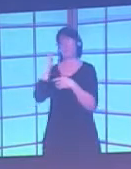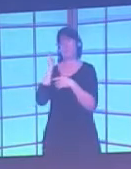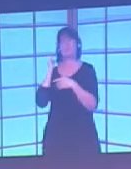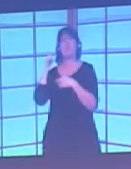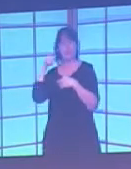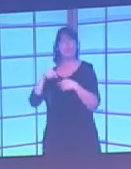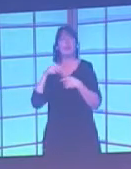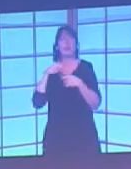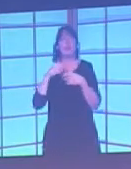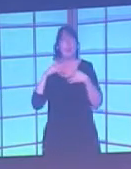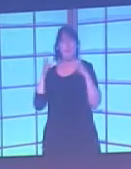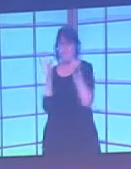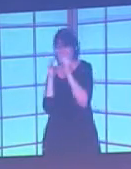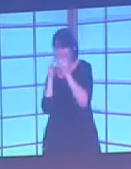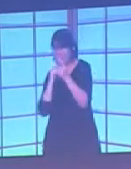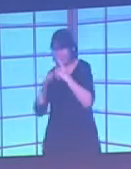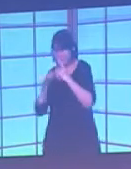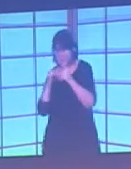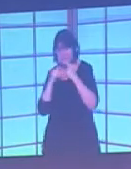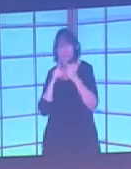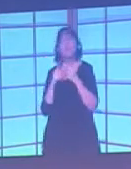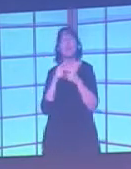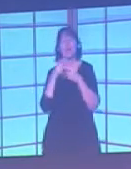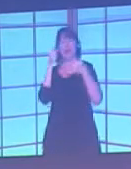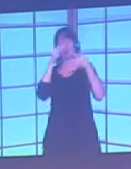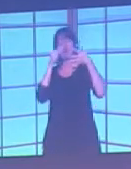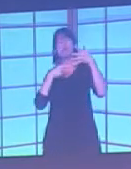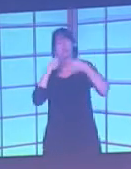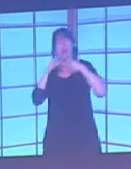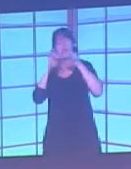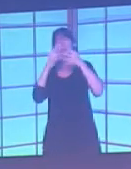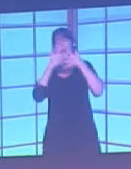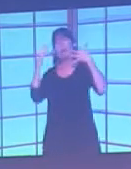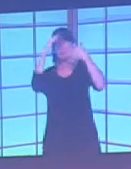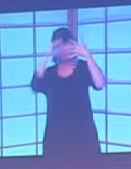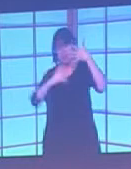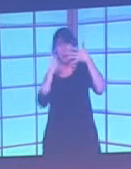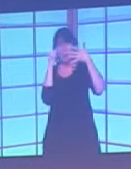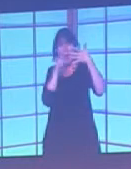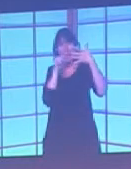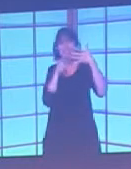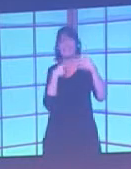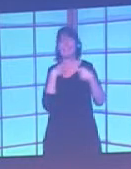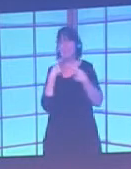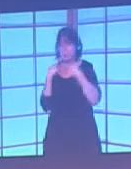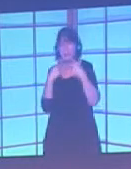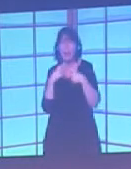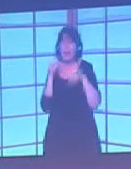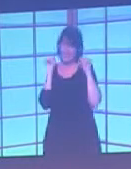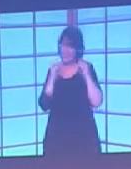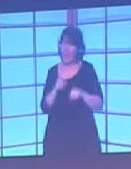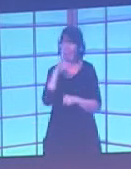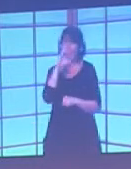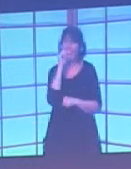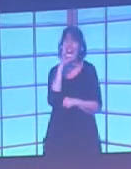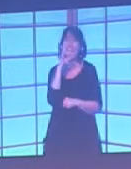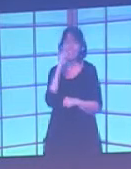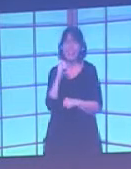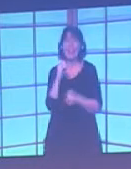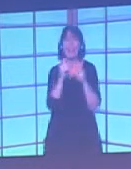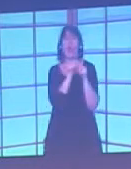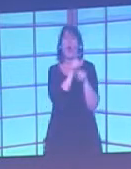with one another. But one of the things we spoke about was the possibility to extend the Cafe Week of